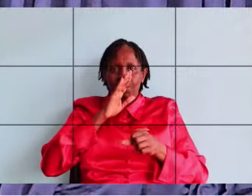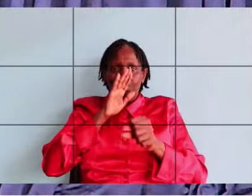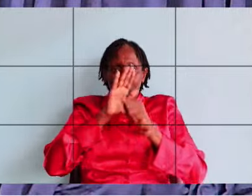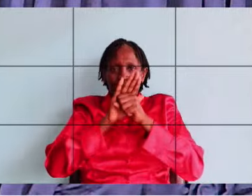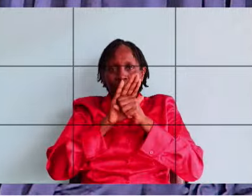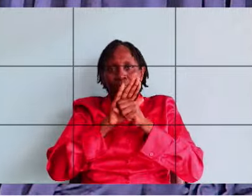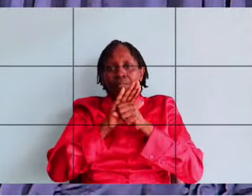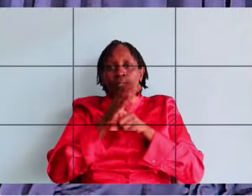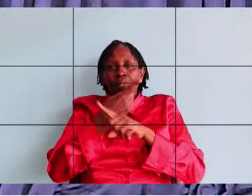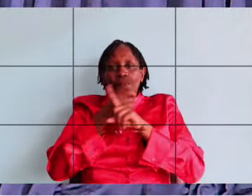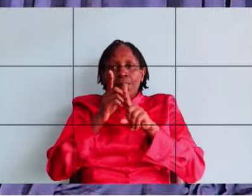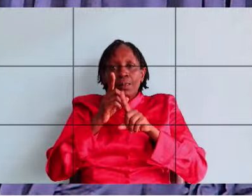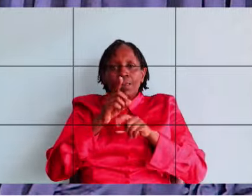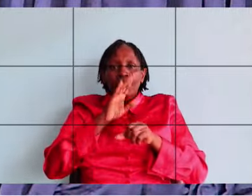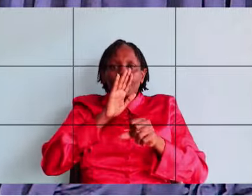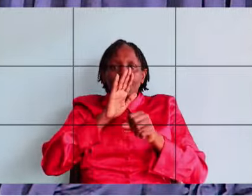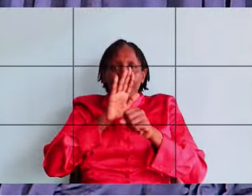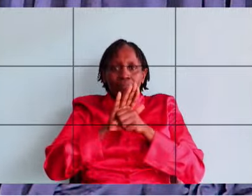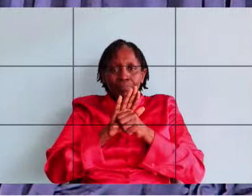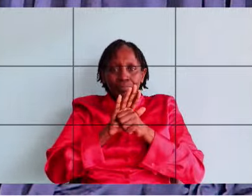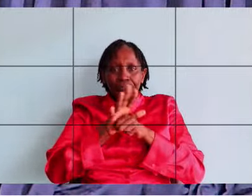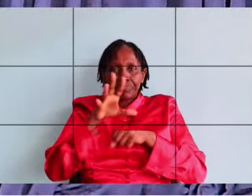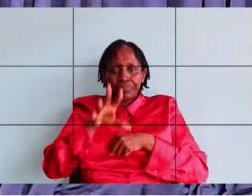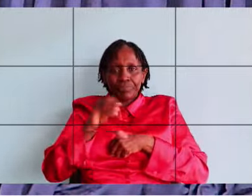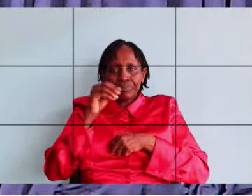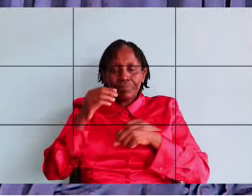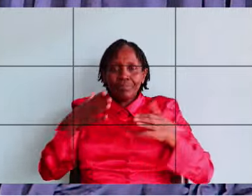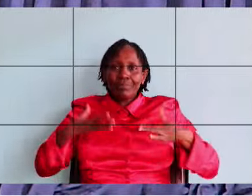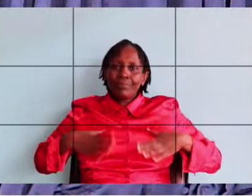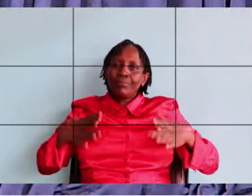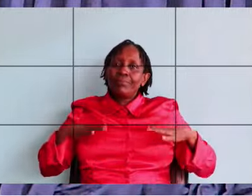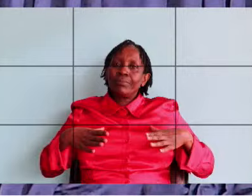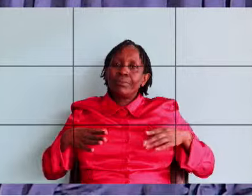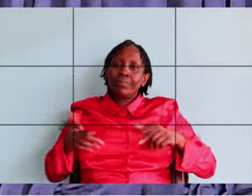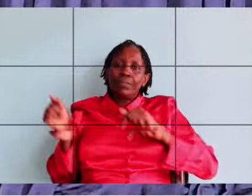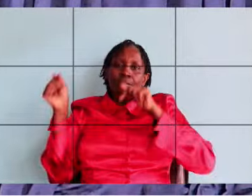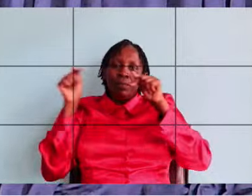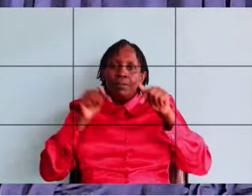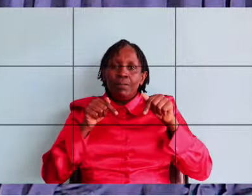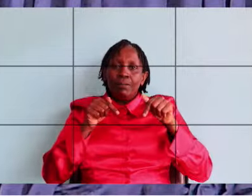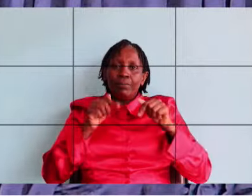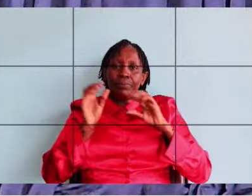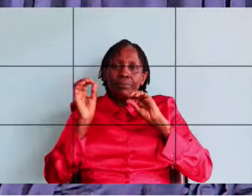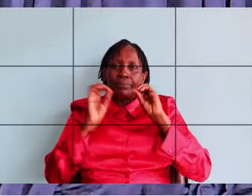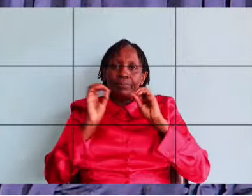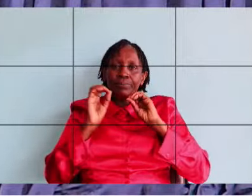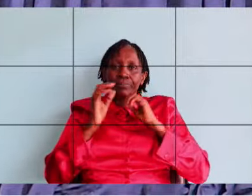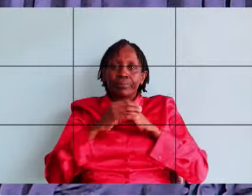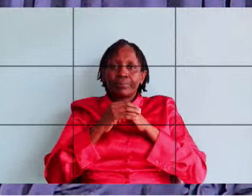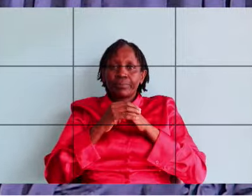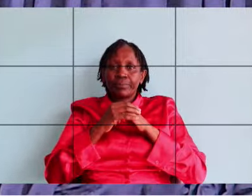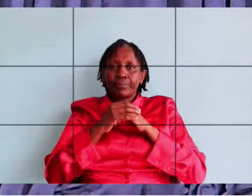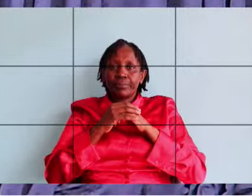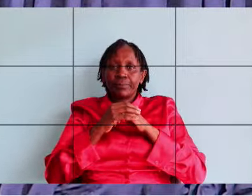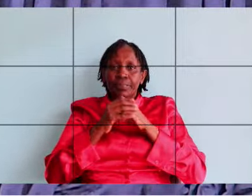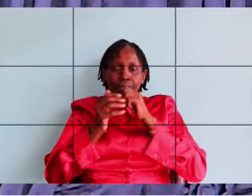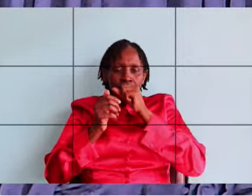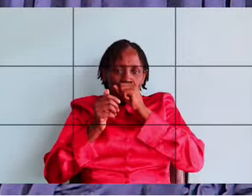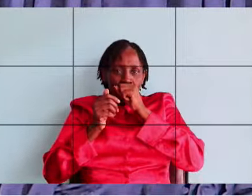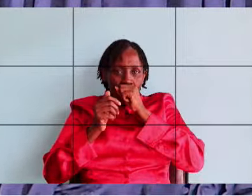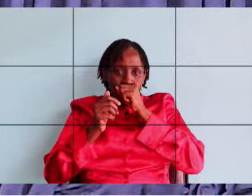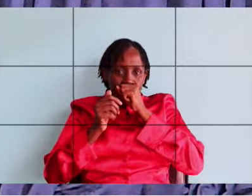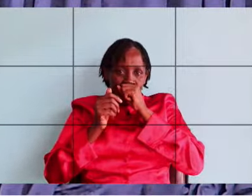must be taken by men. It will not come without your involvement. So what do I say